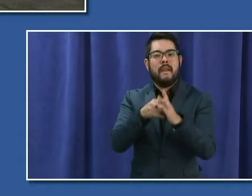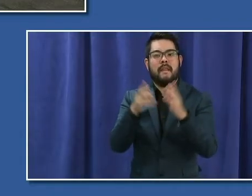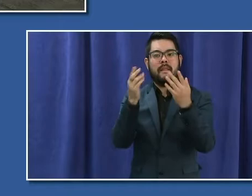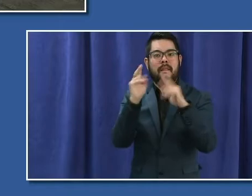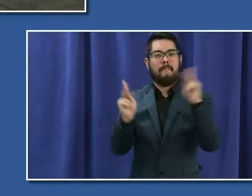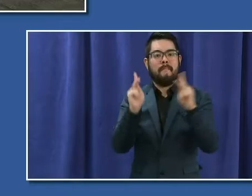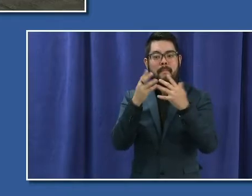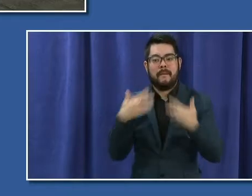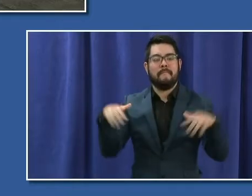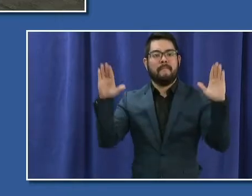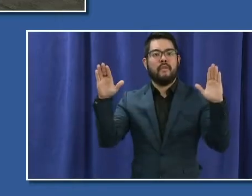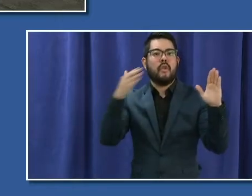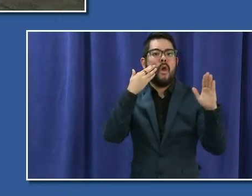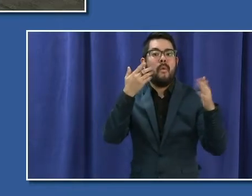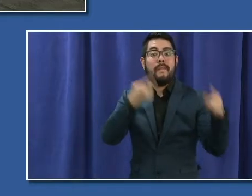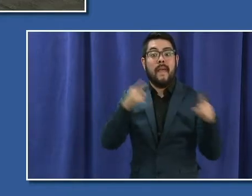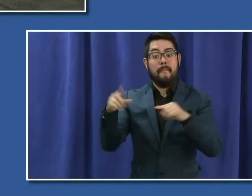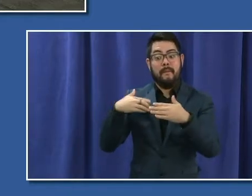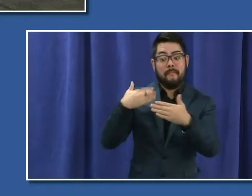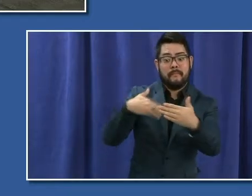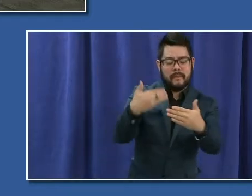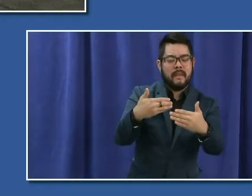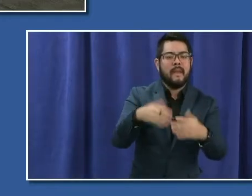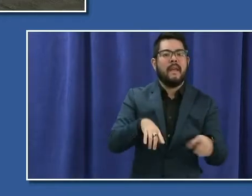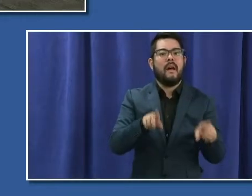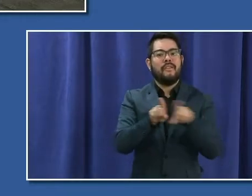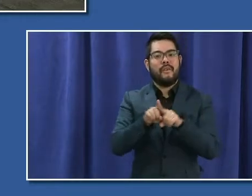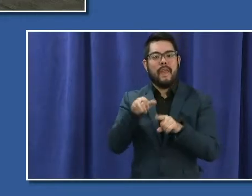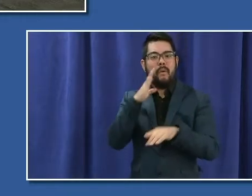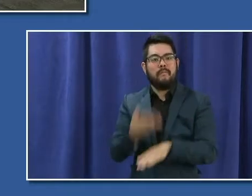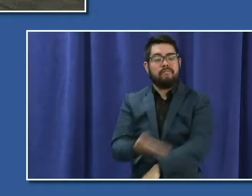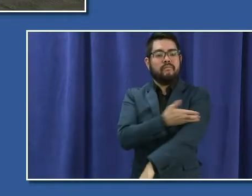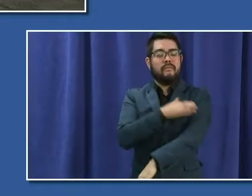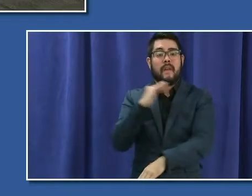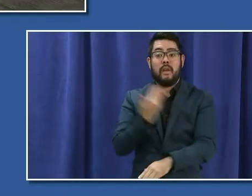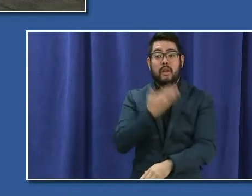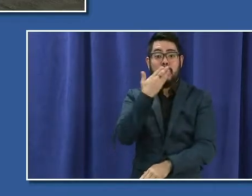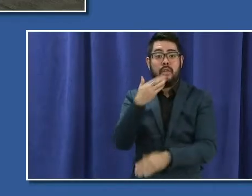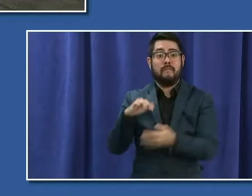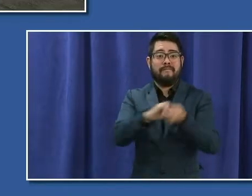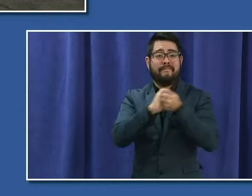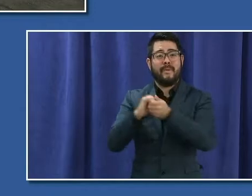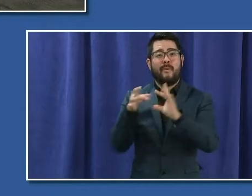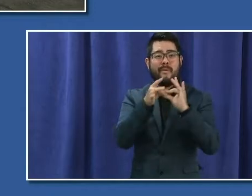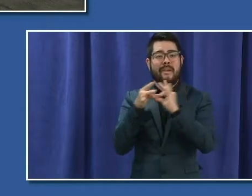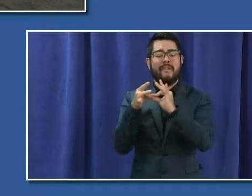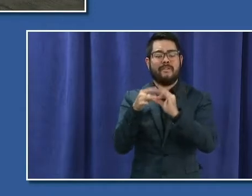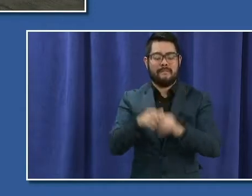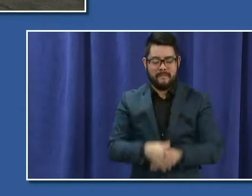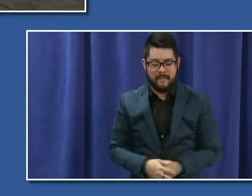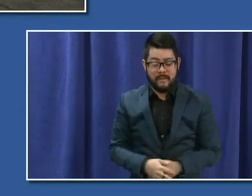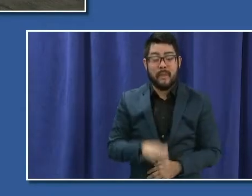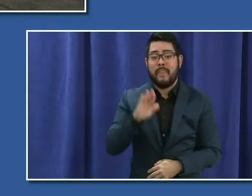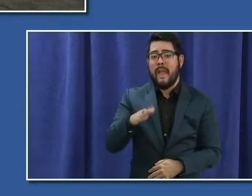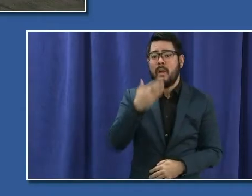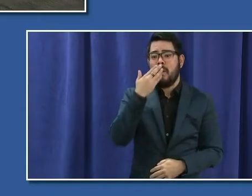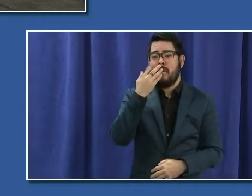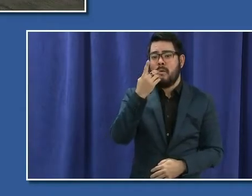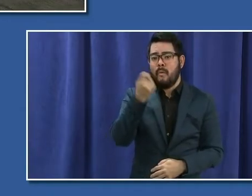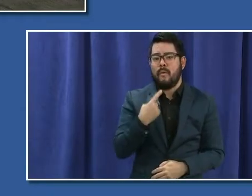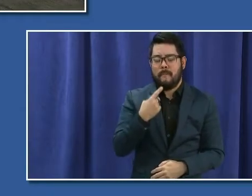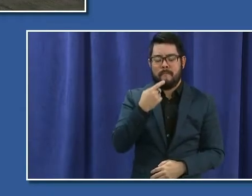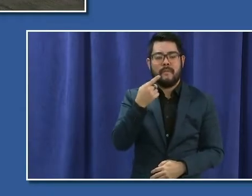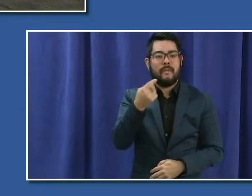what's coming. And that even enhances the good coordination that we already have. So I definitely appreciate the question because it can